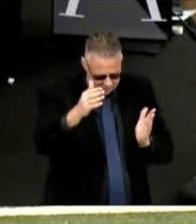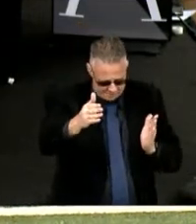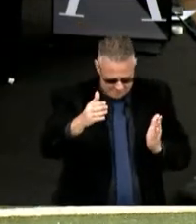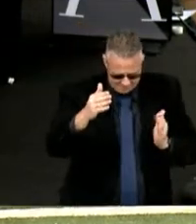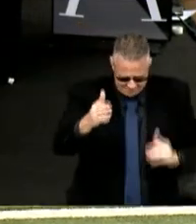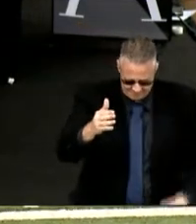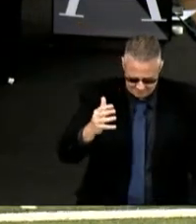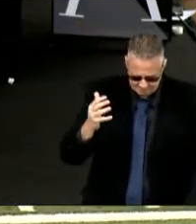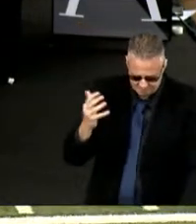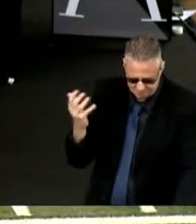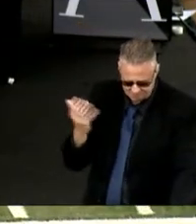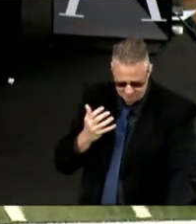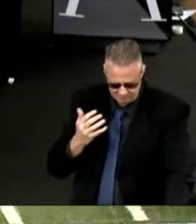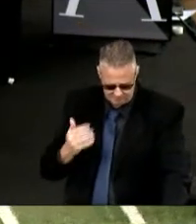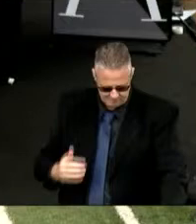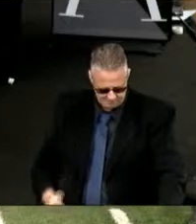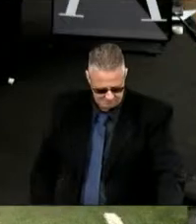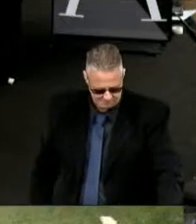Oh,